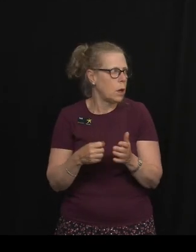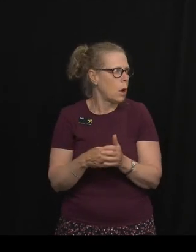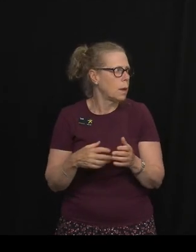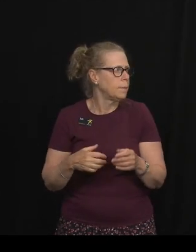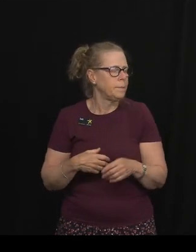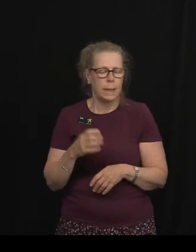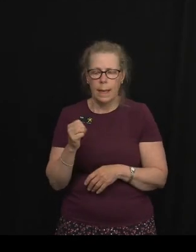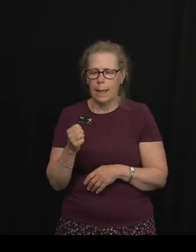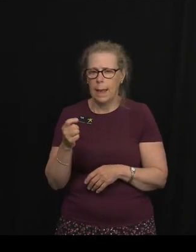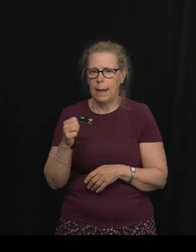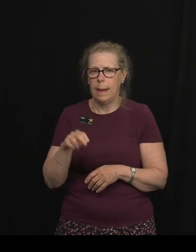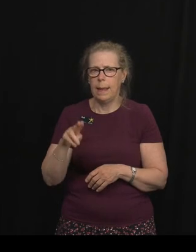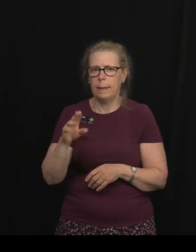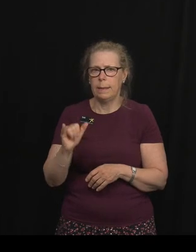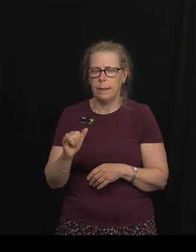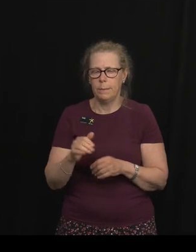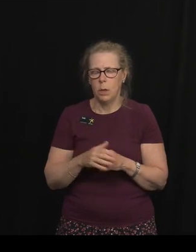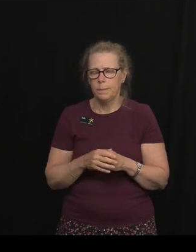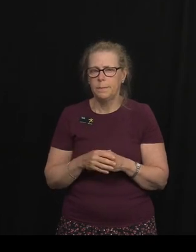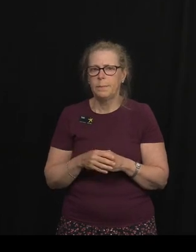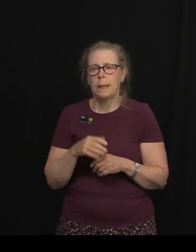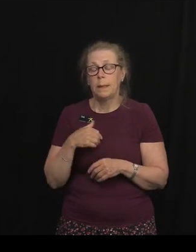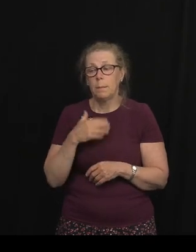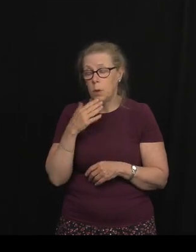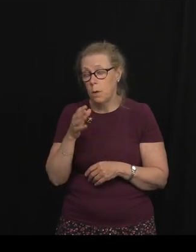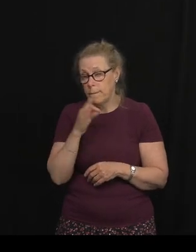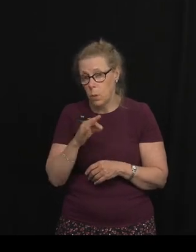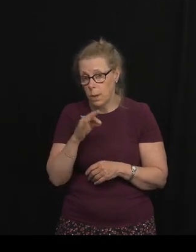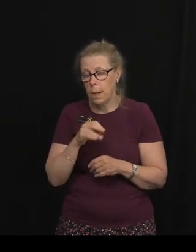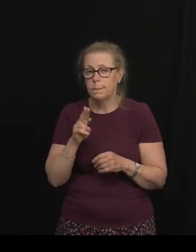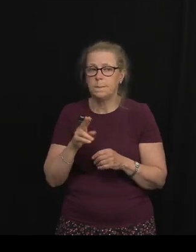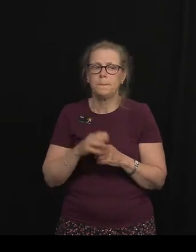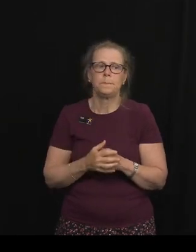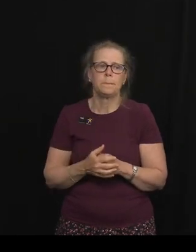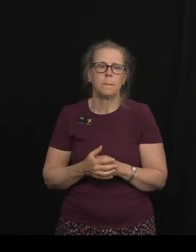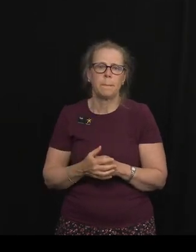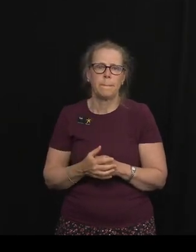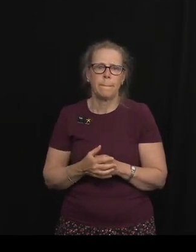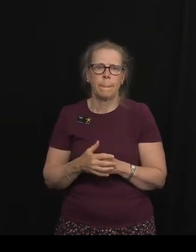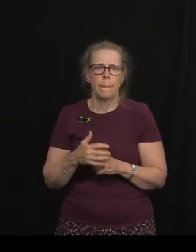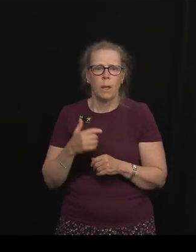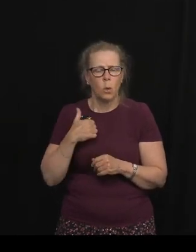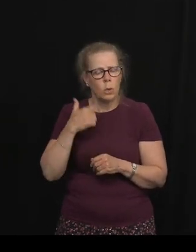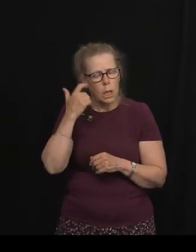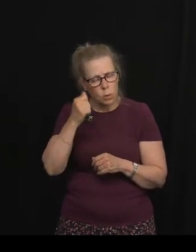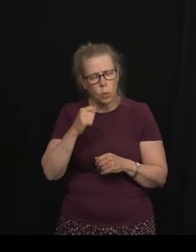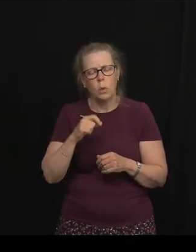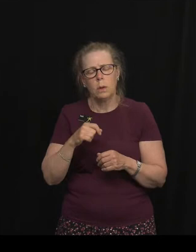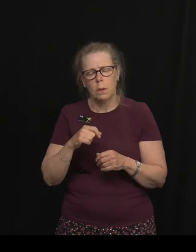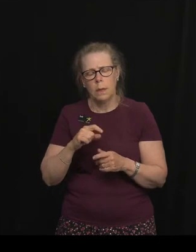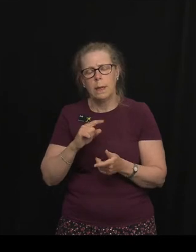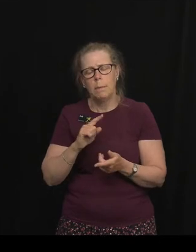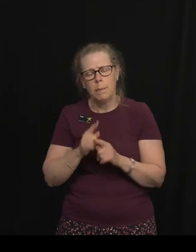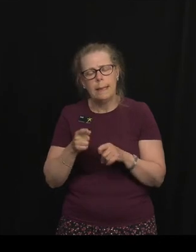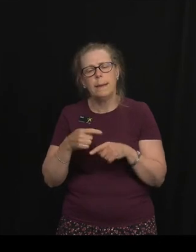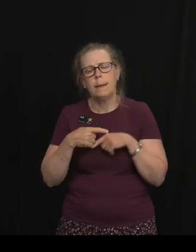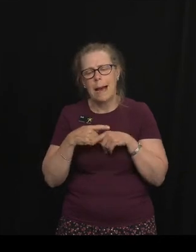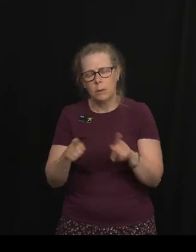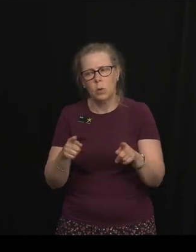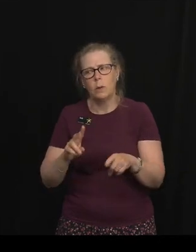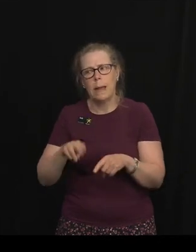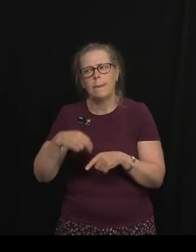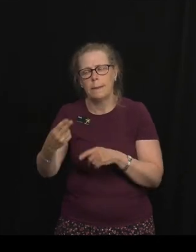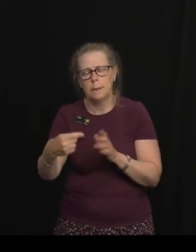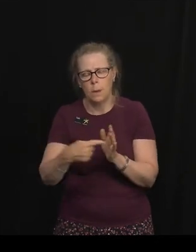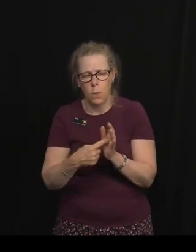is a very good question indeed. And I'm sure something will be different from the next pandemics,